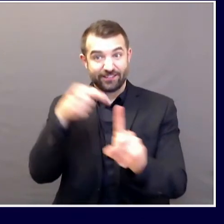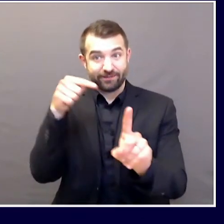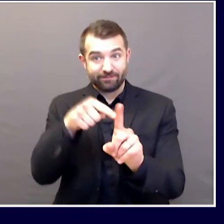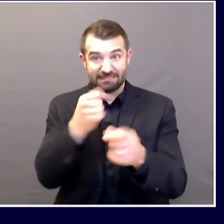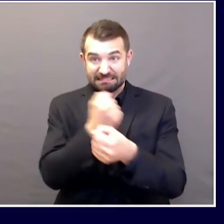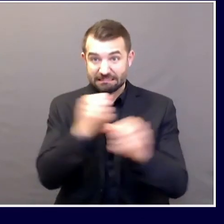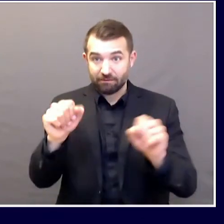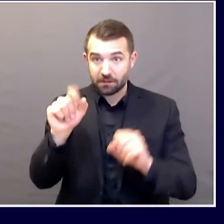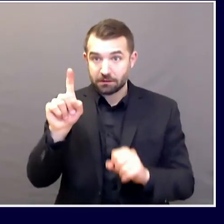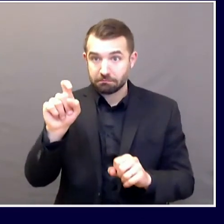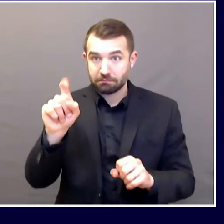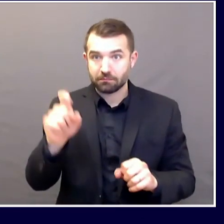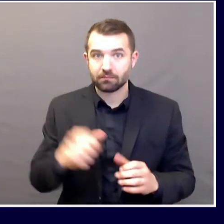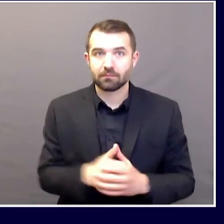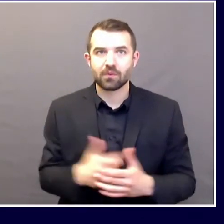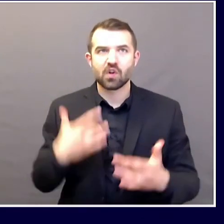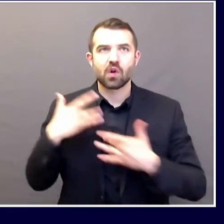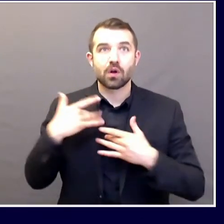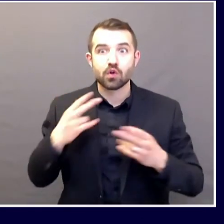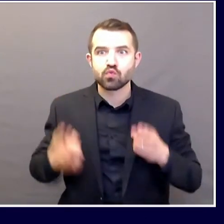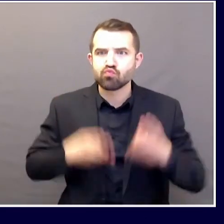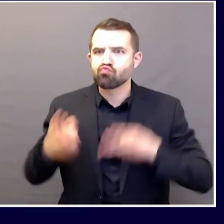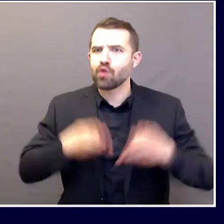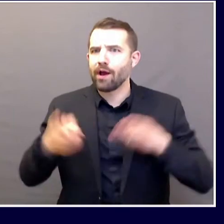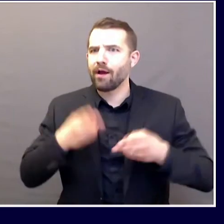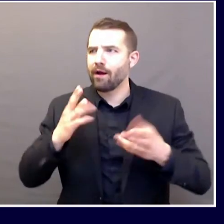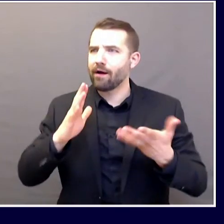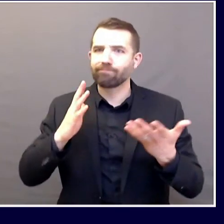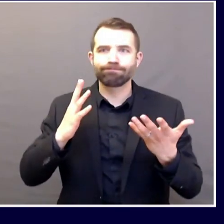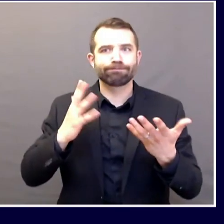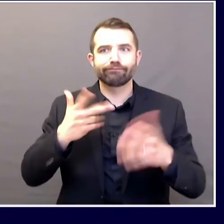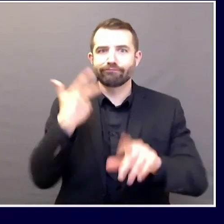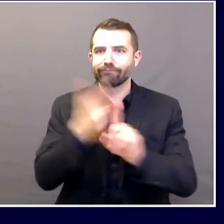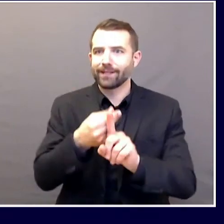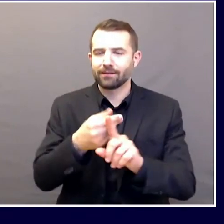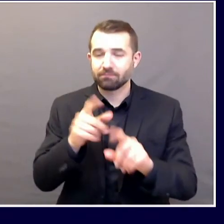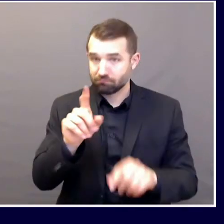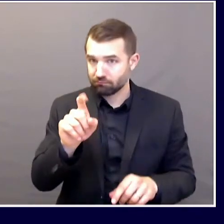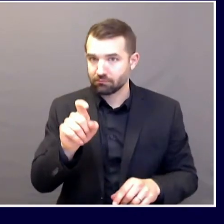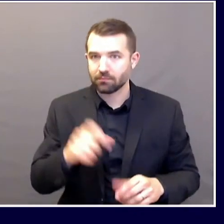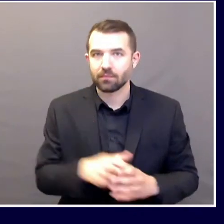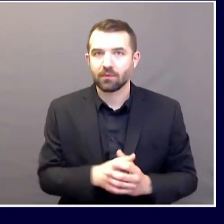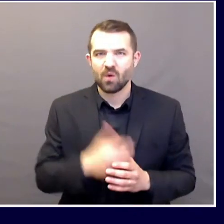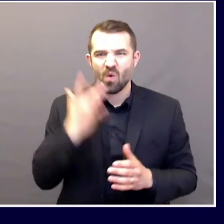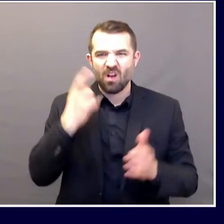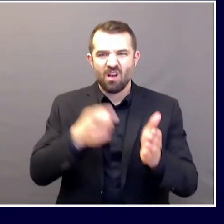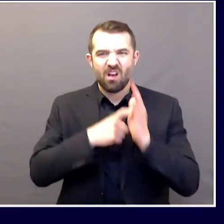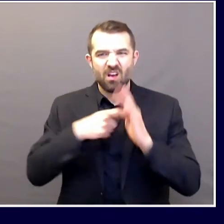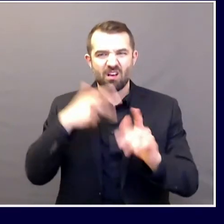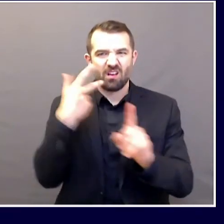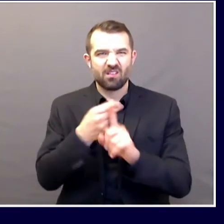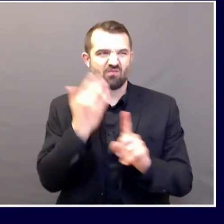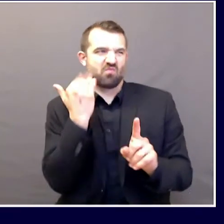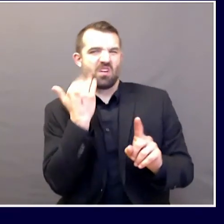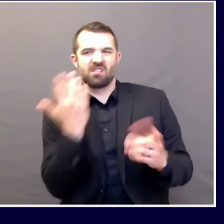was rushed. Why do I need to get vaccinated? Well, here's the bottom line. Let's start with talking